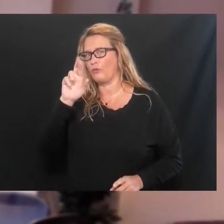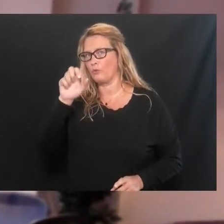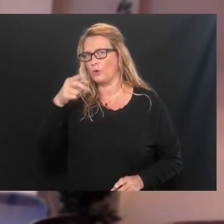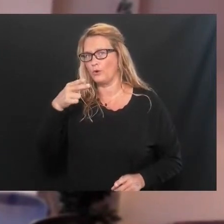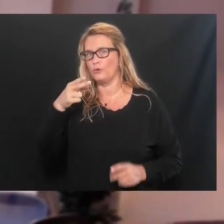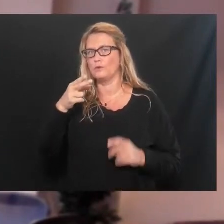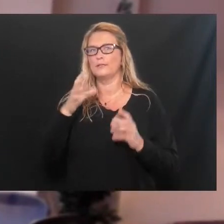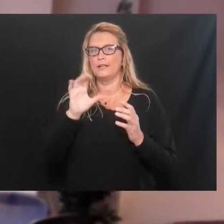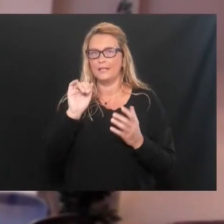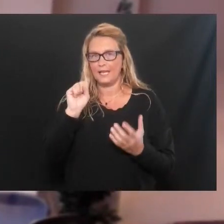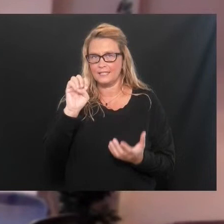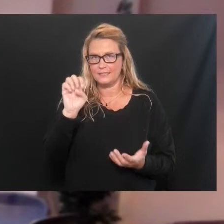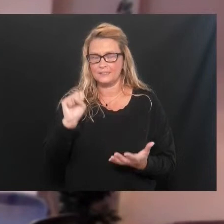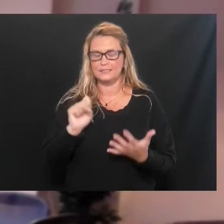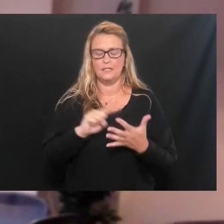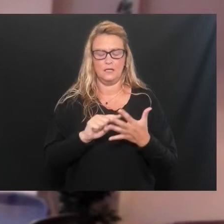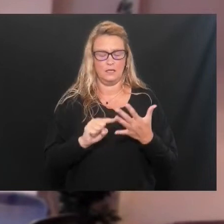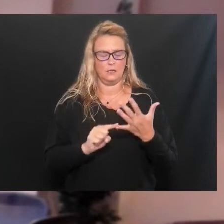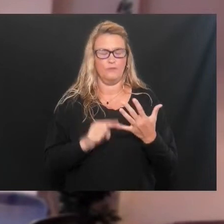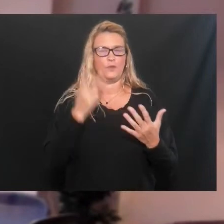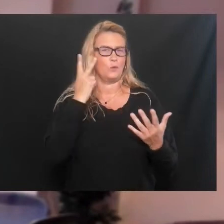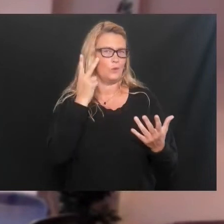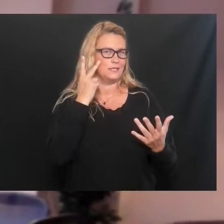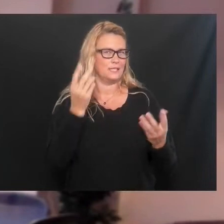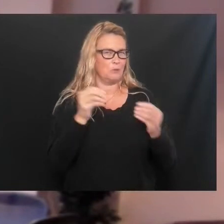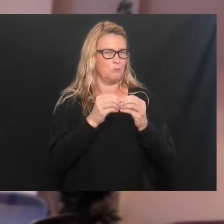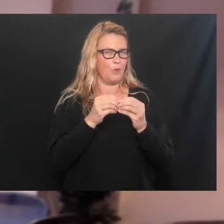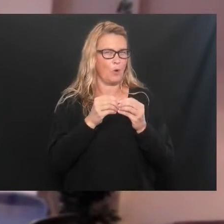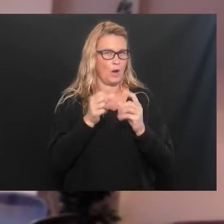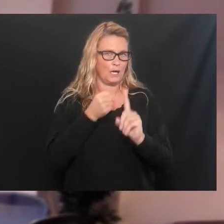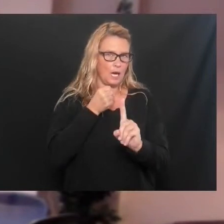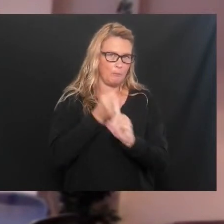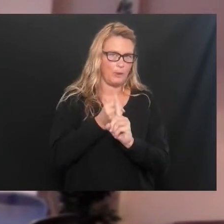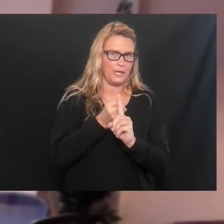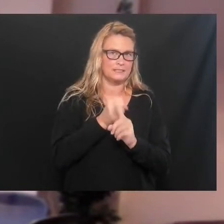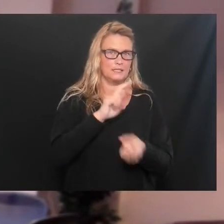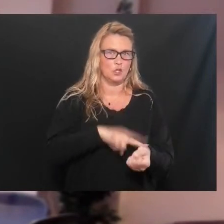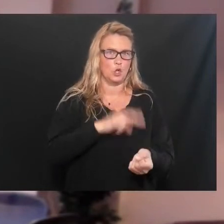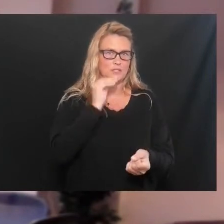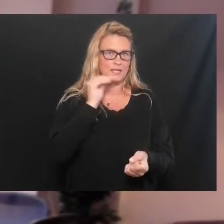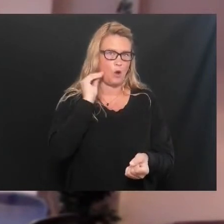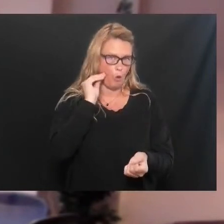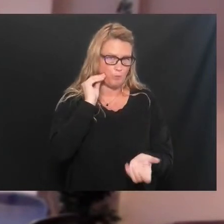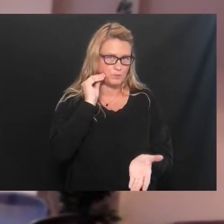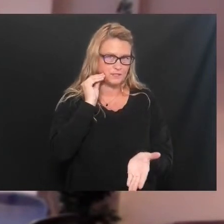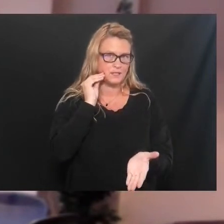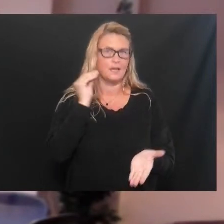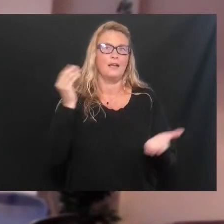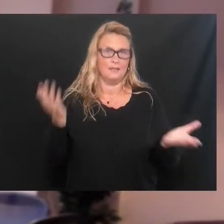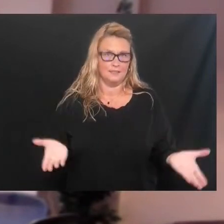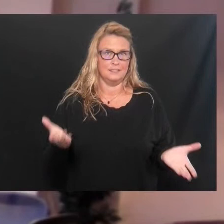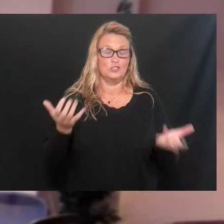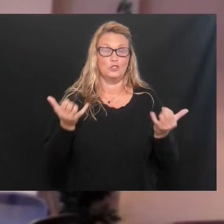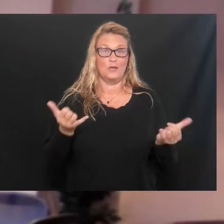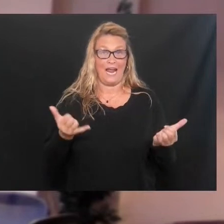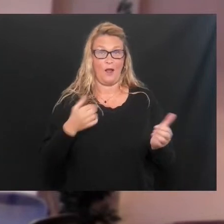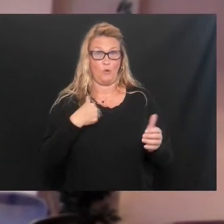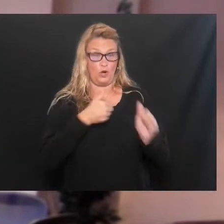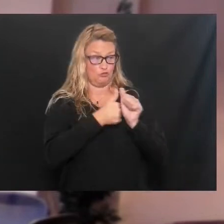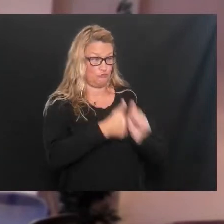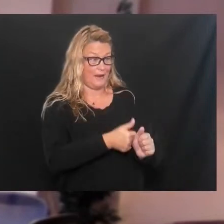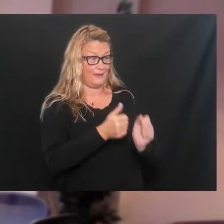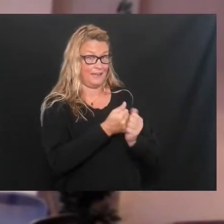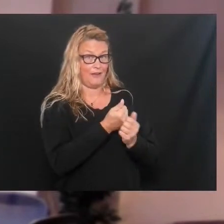home populations, we see more outbreaks in nursing homes today. And we are tracking that we